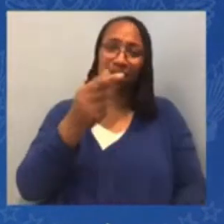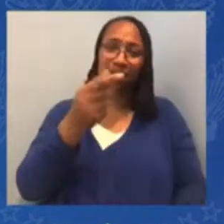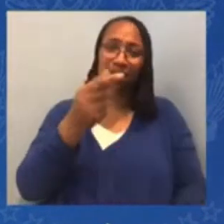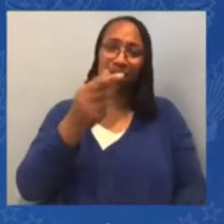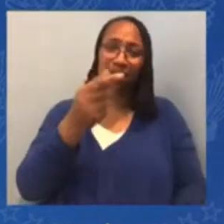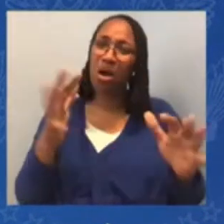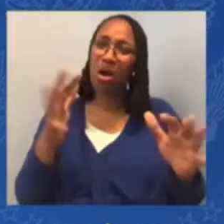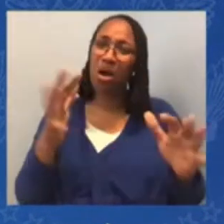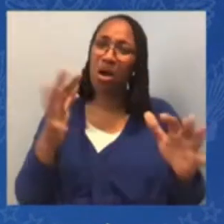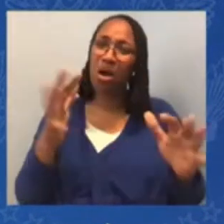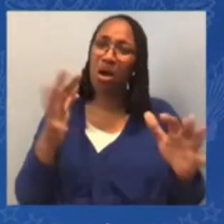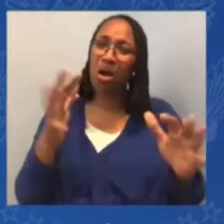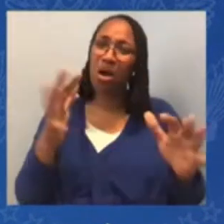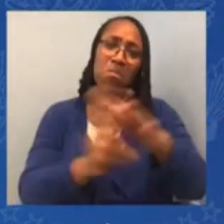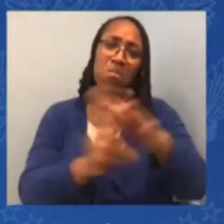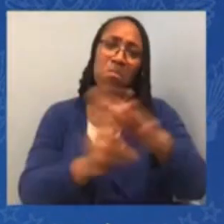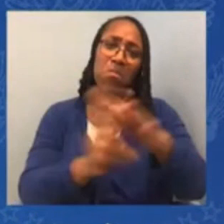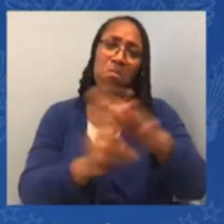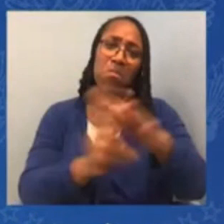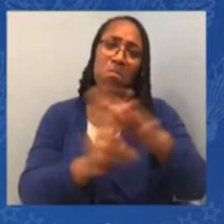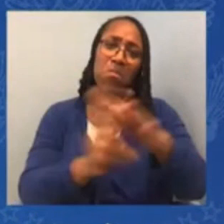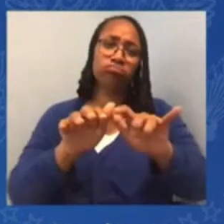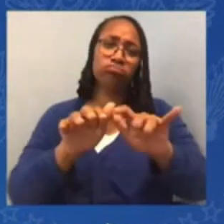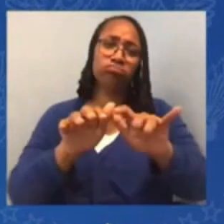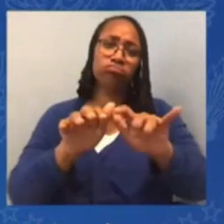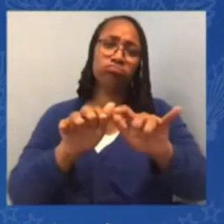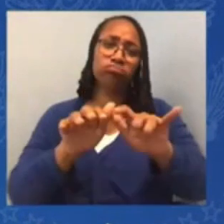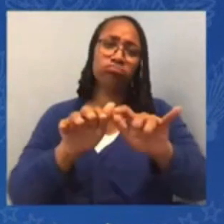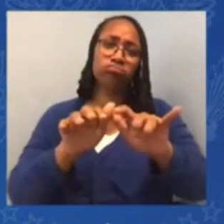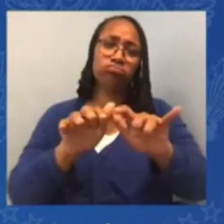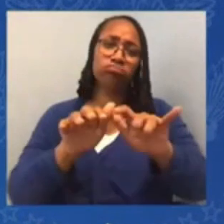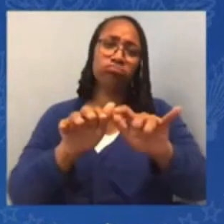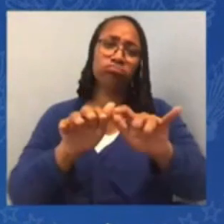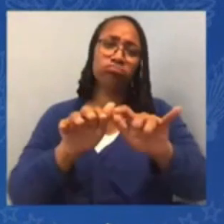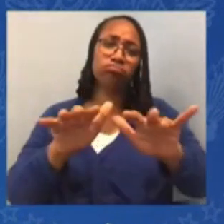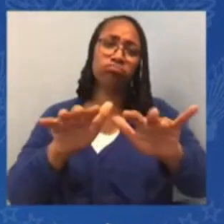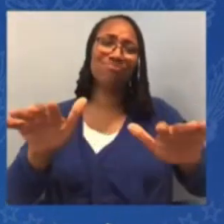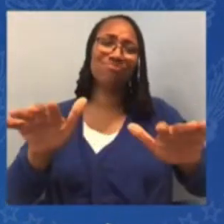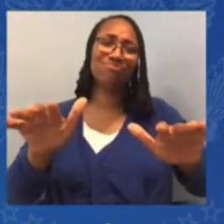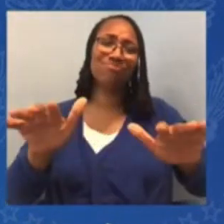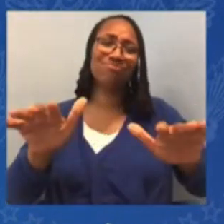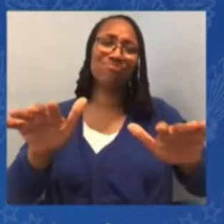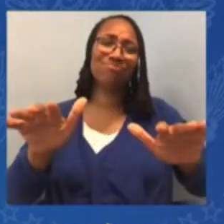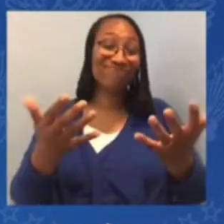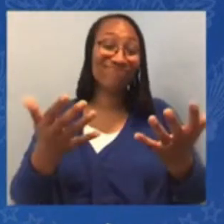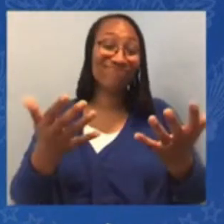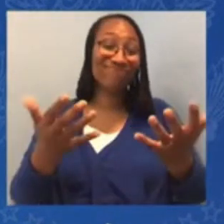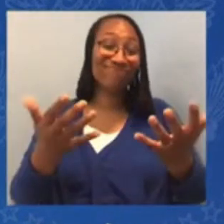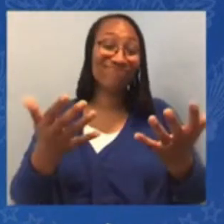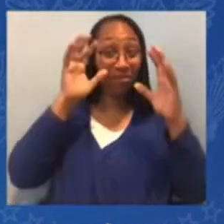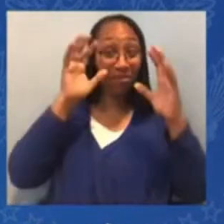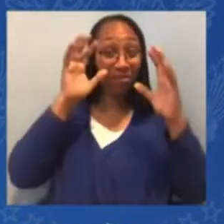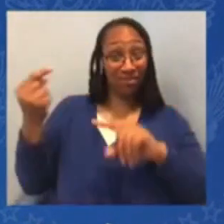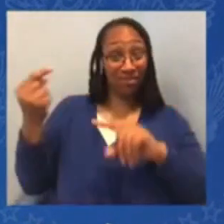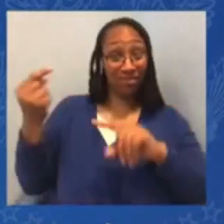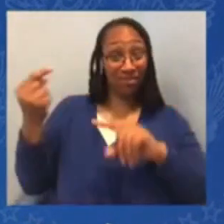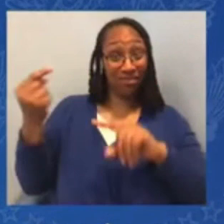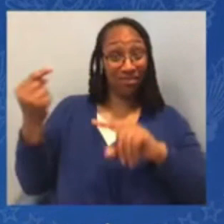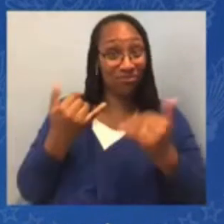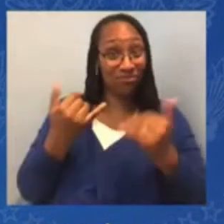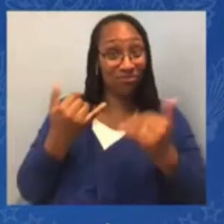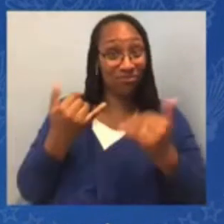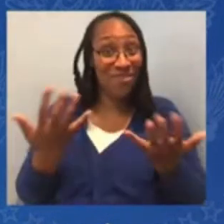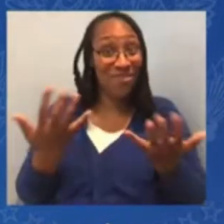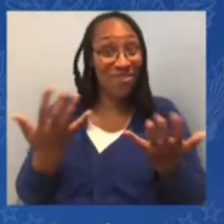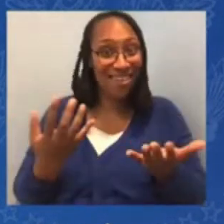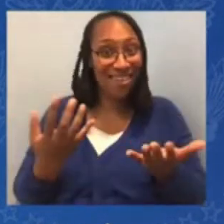progress we've made and the progress that we are going to make. But I will end by saying what